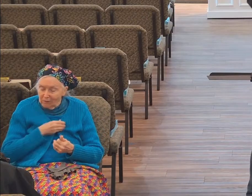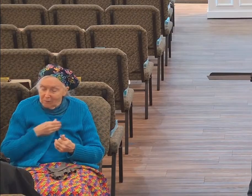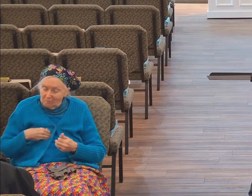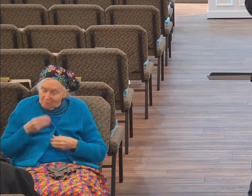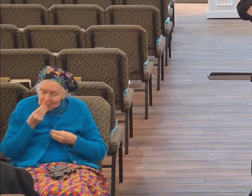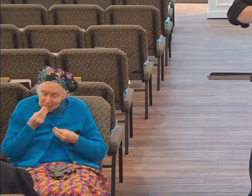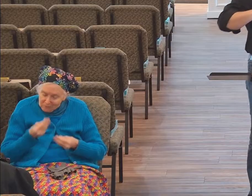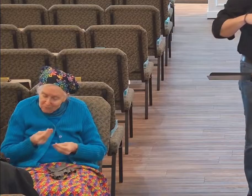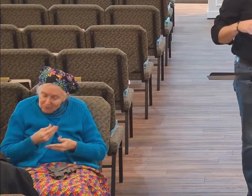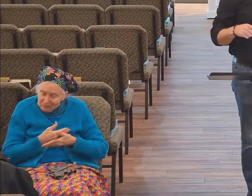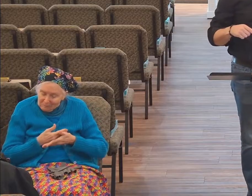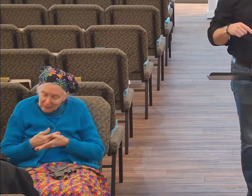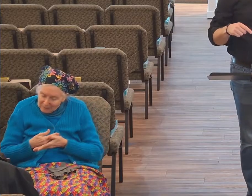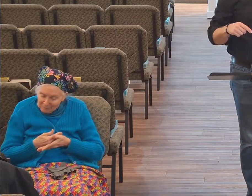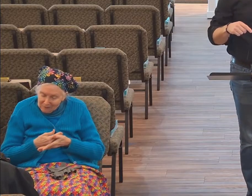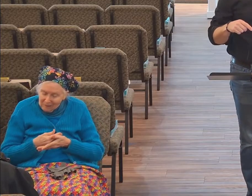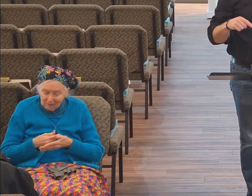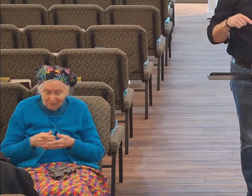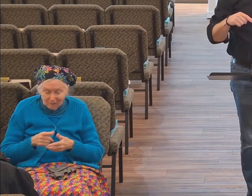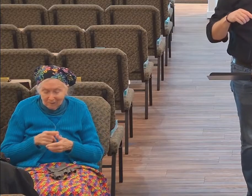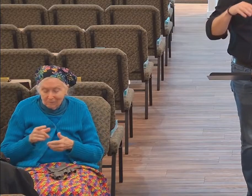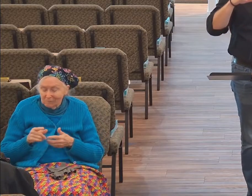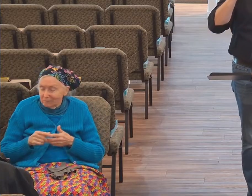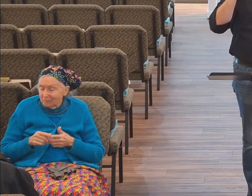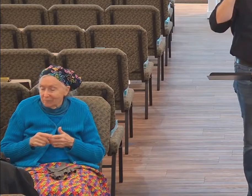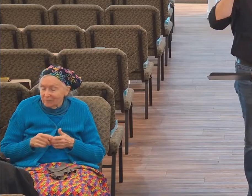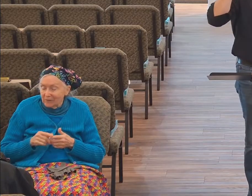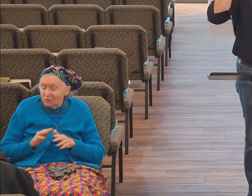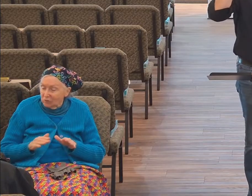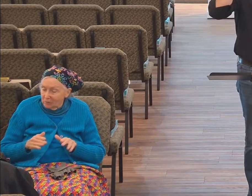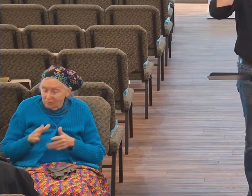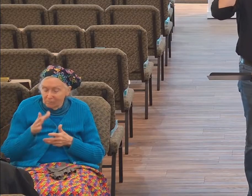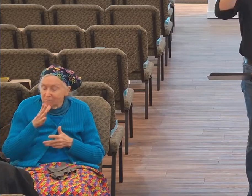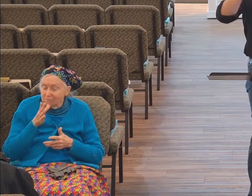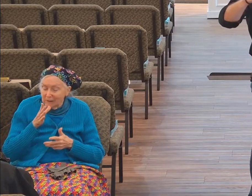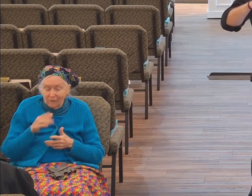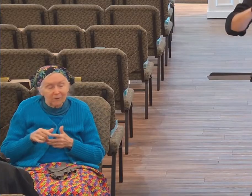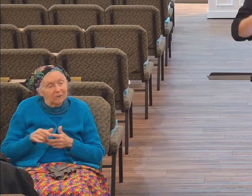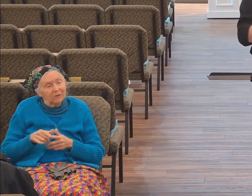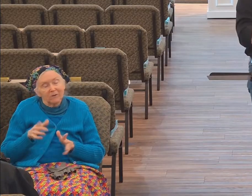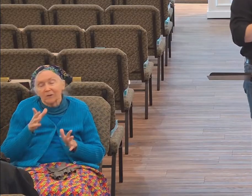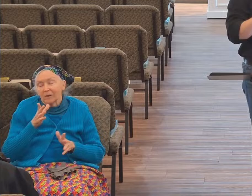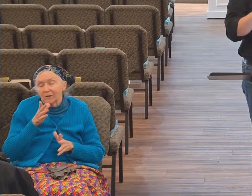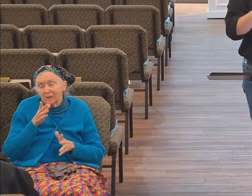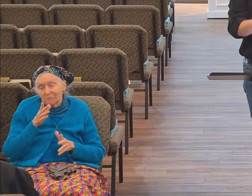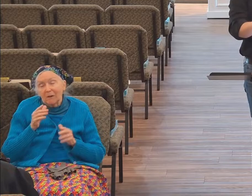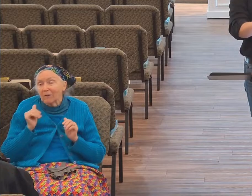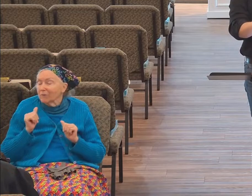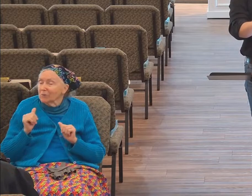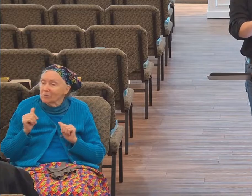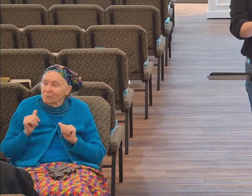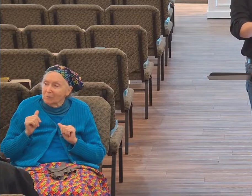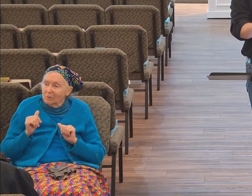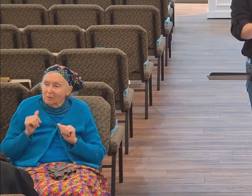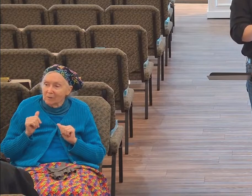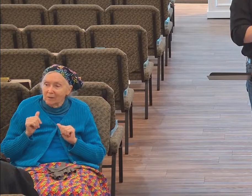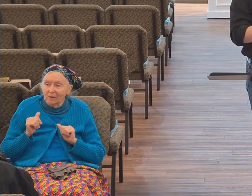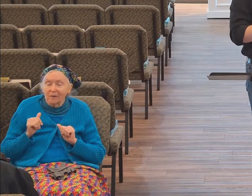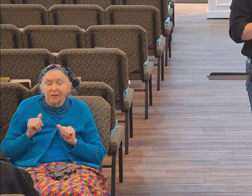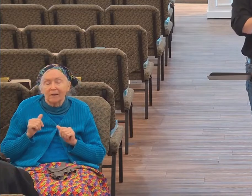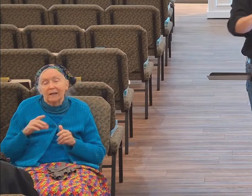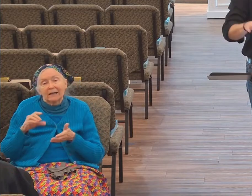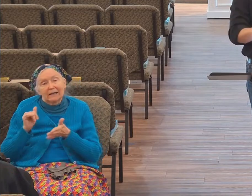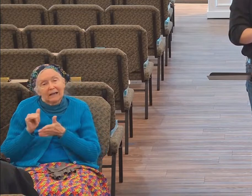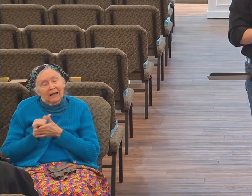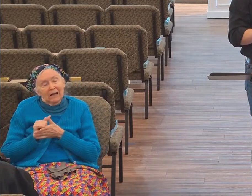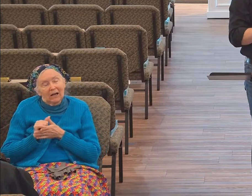Yes, mothers provide, especially, we could go off about this, but first century context, the